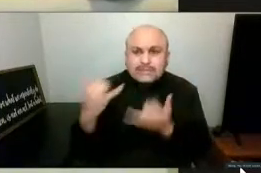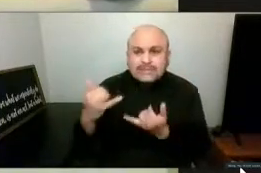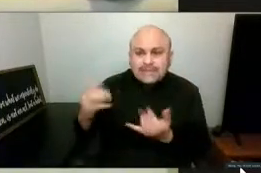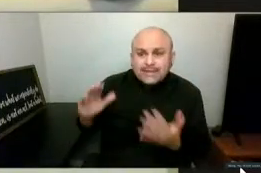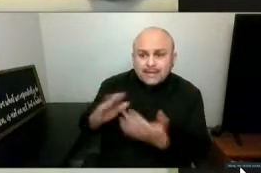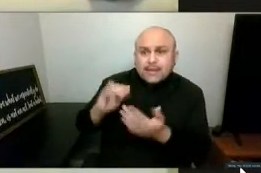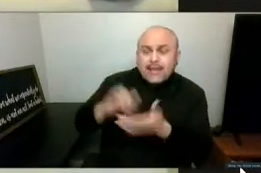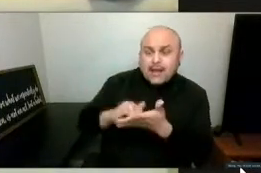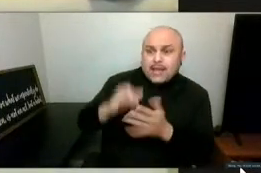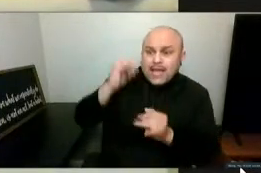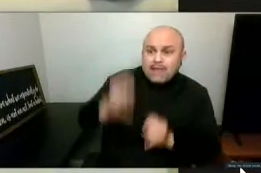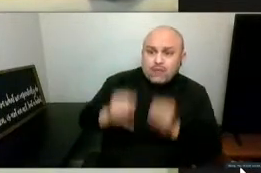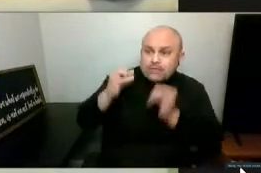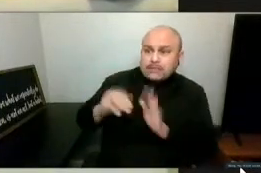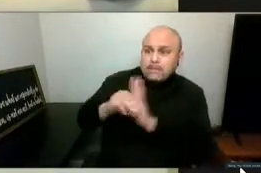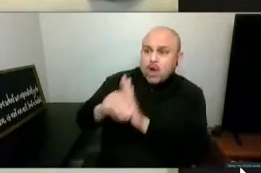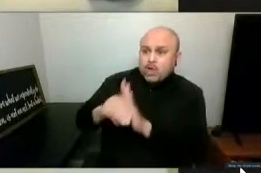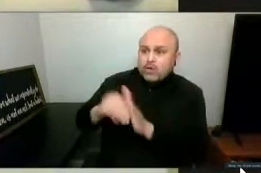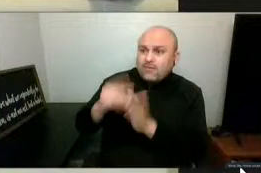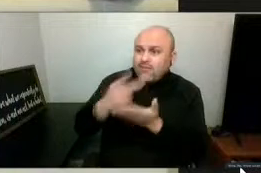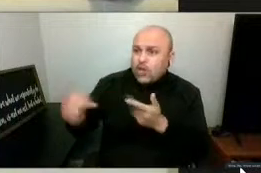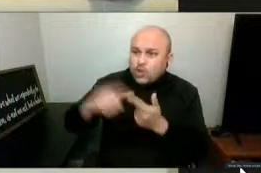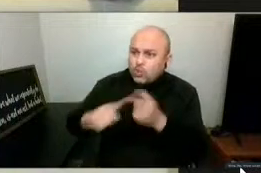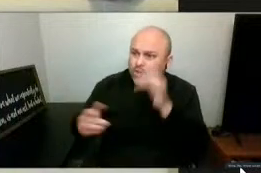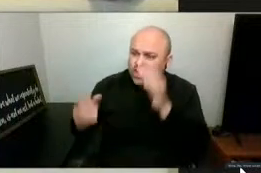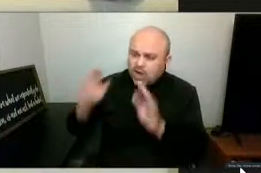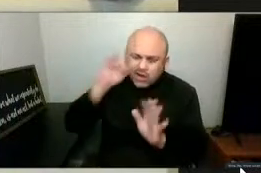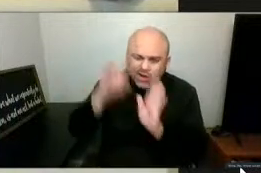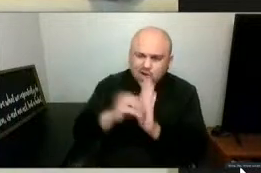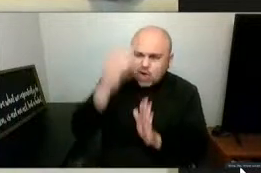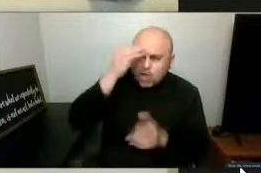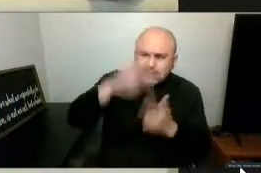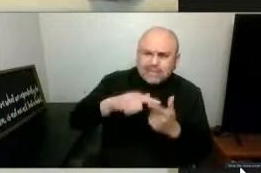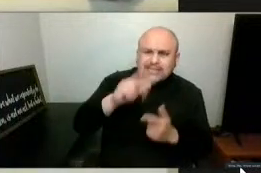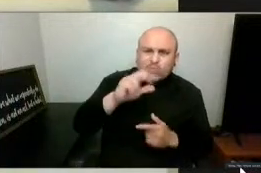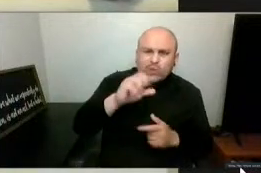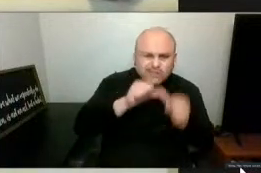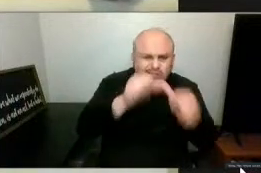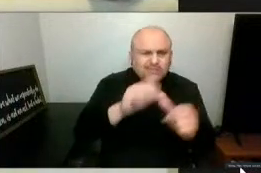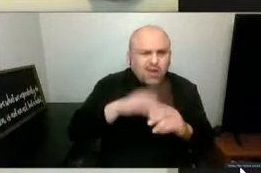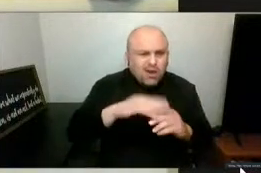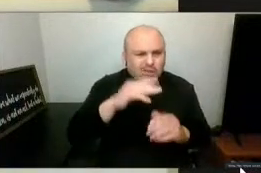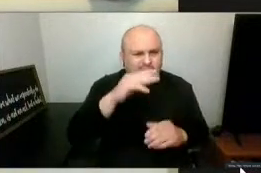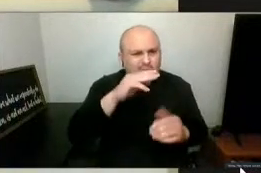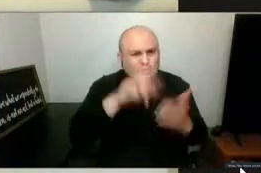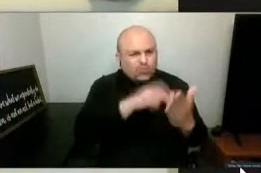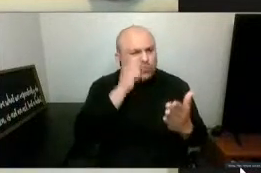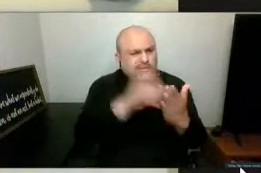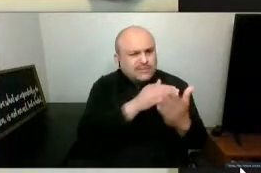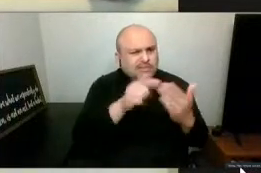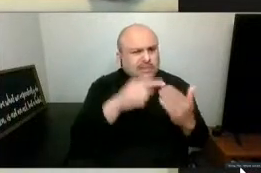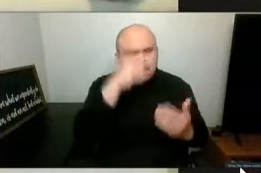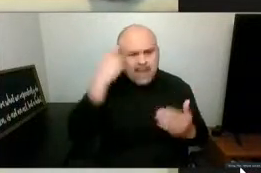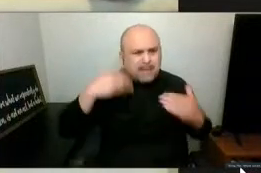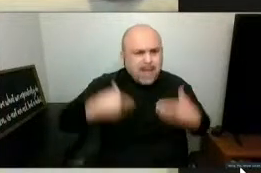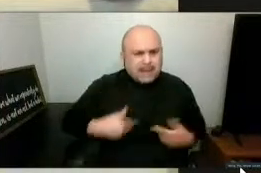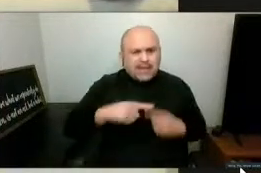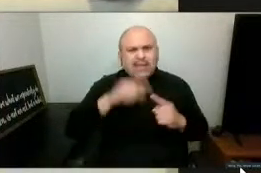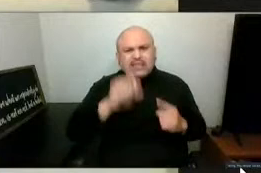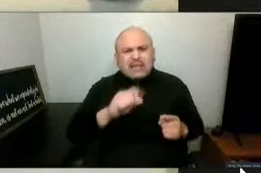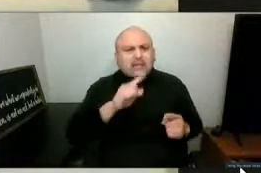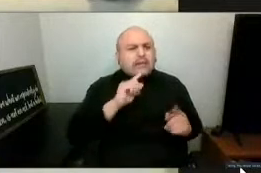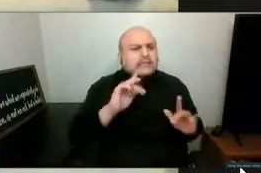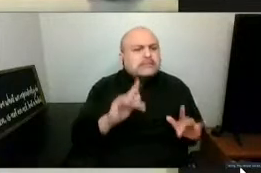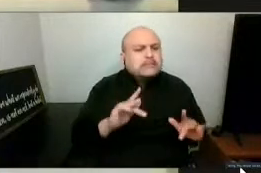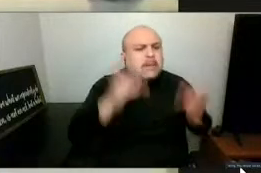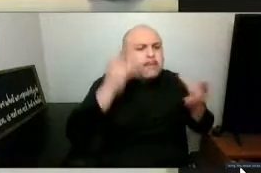health fails to acknowledge the impact of systemic racism on Black bodies, which includes micro-invalidation, microaggression, and